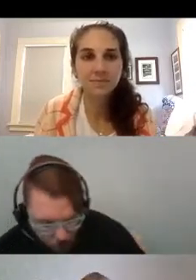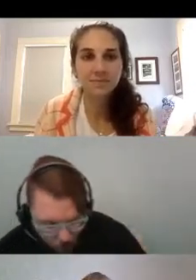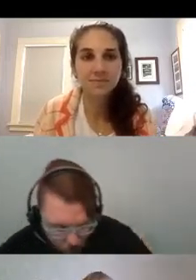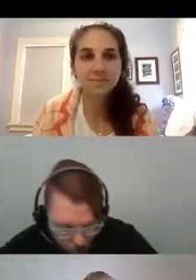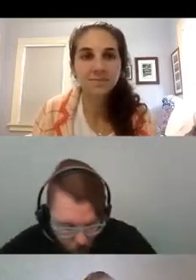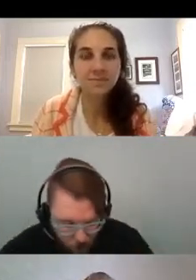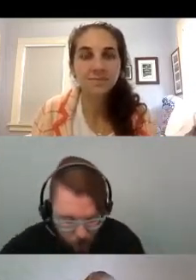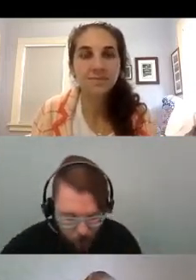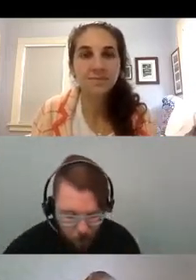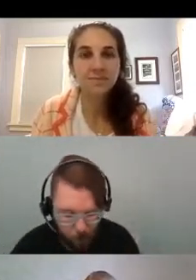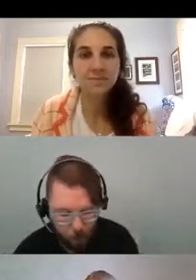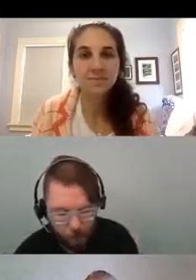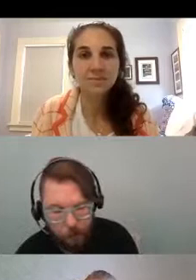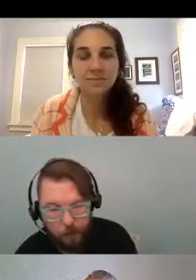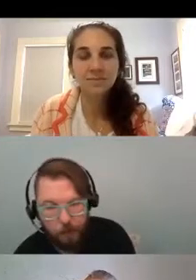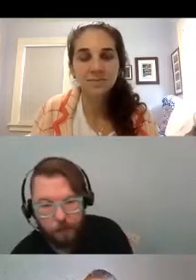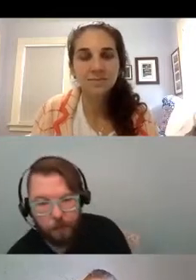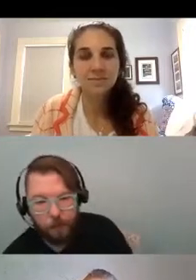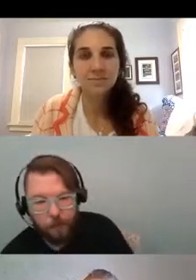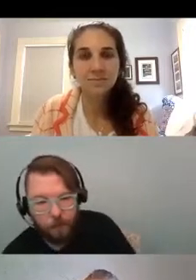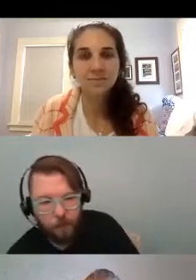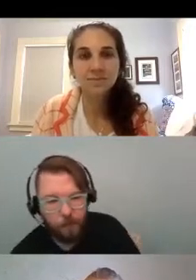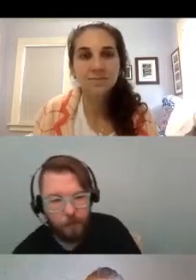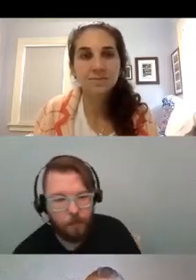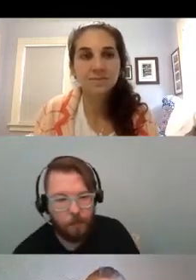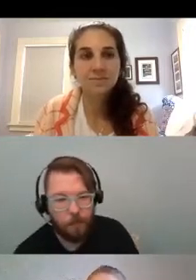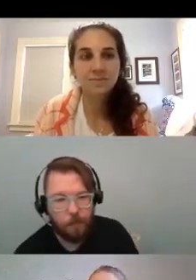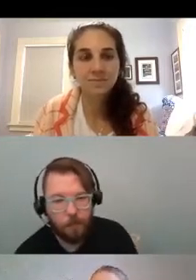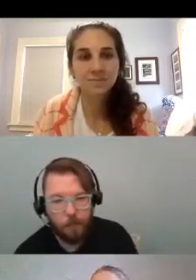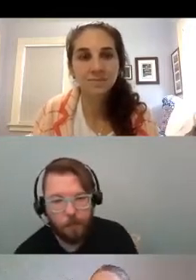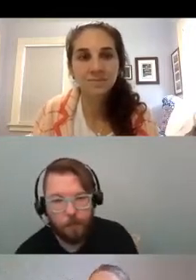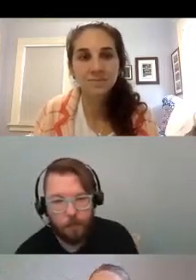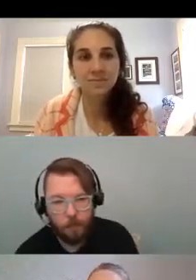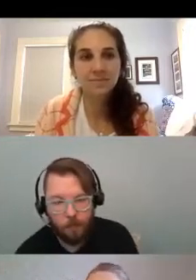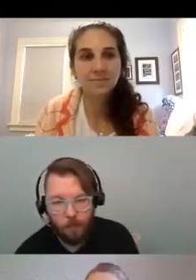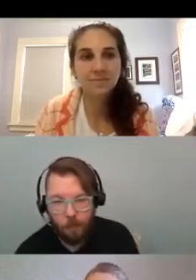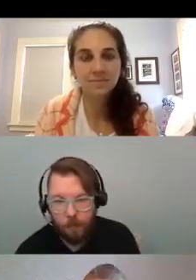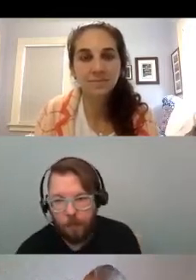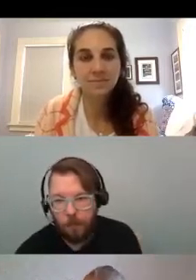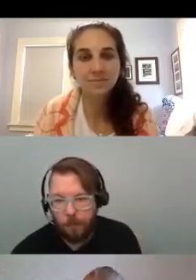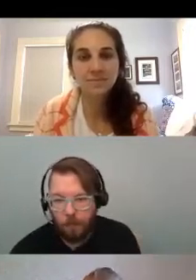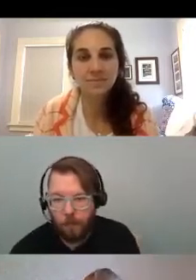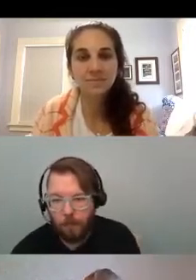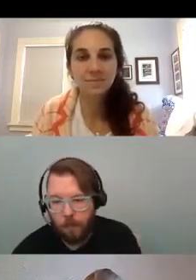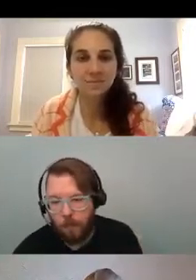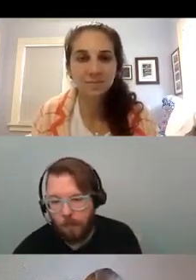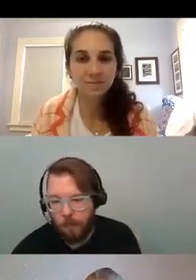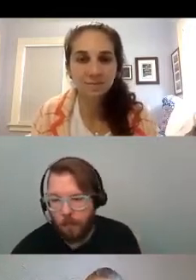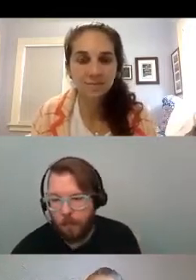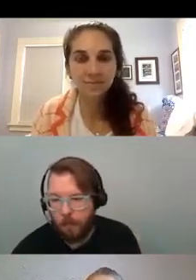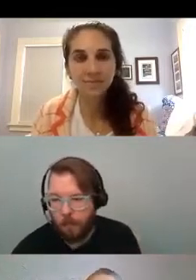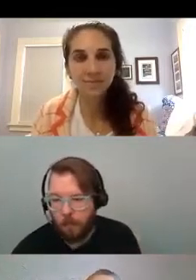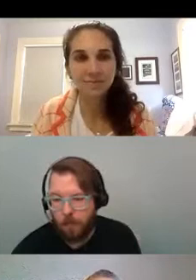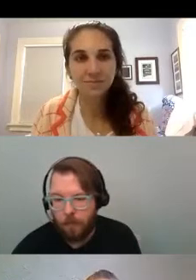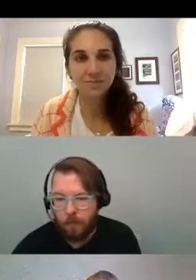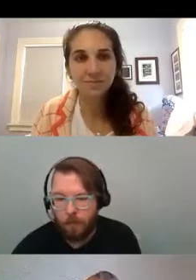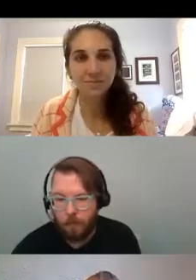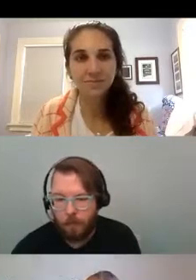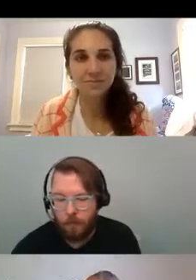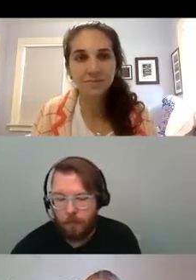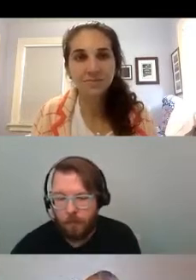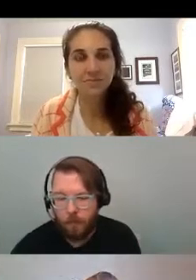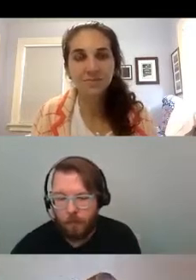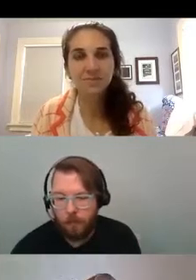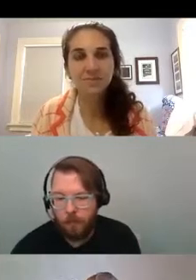these characteristics of adult learners include honoring that they need to have a self-directed experience, that